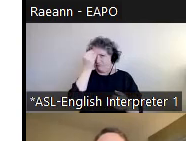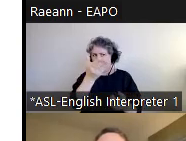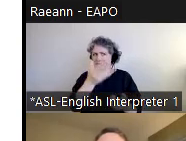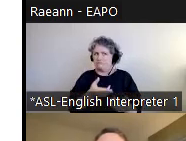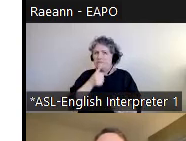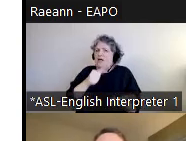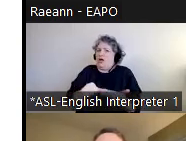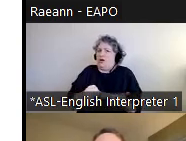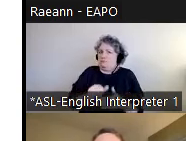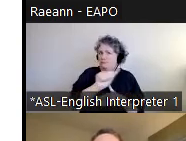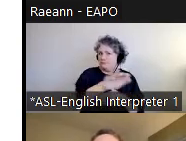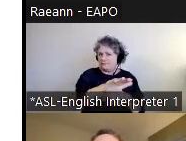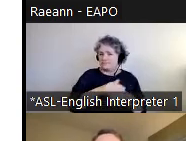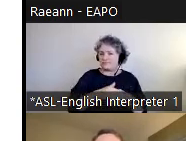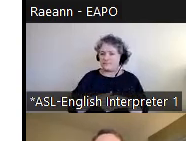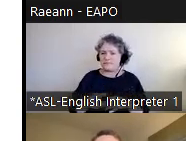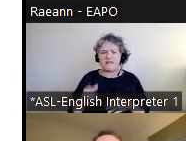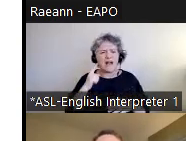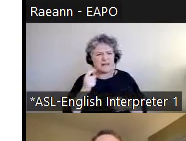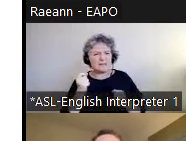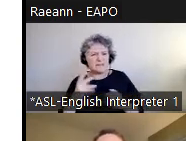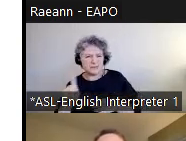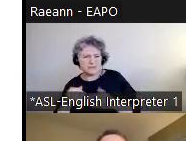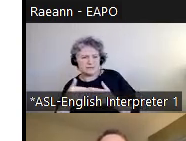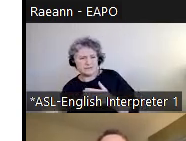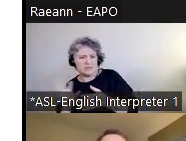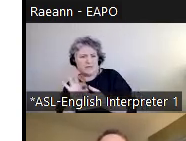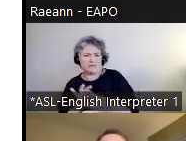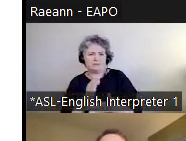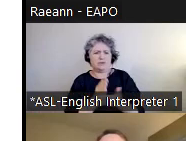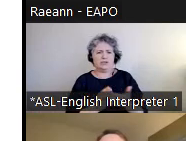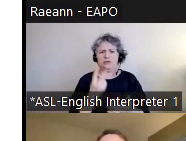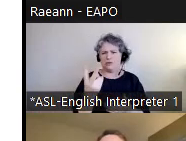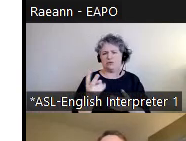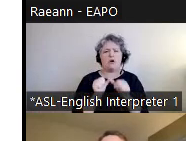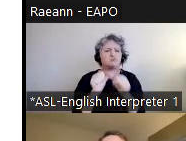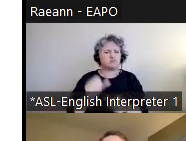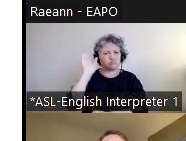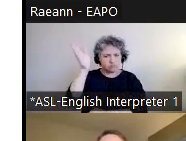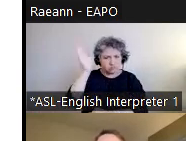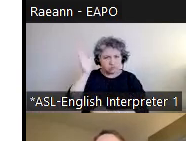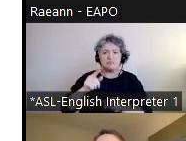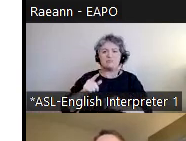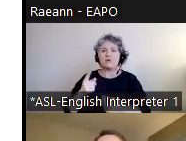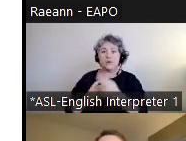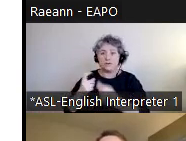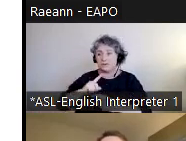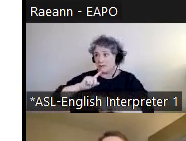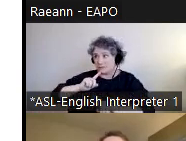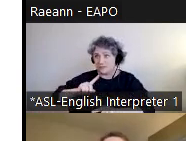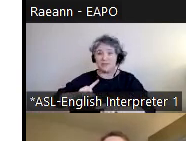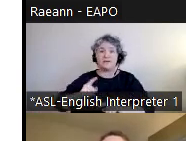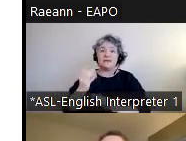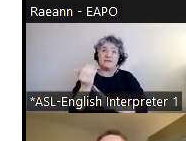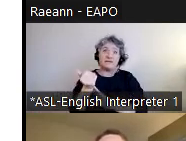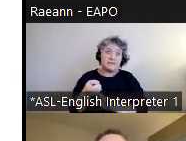continue on with your presentation, as many of the questions are related to part 2, and then we'll come back again in about 15 minutes or so with